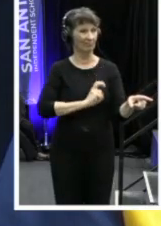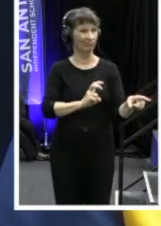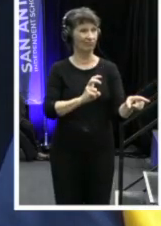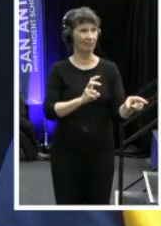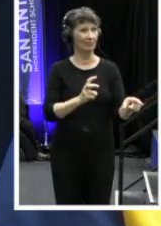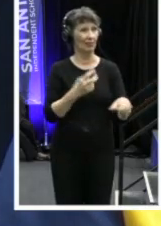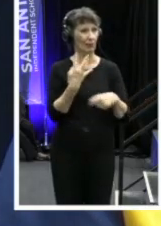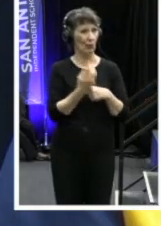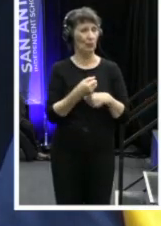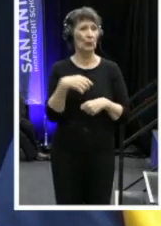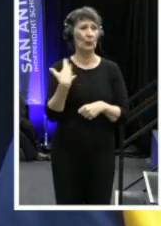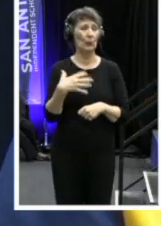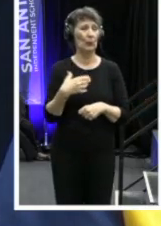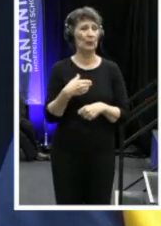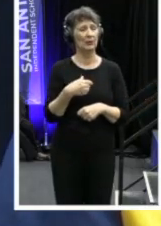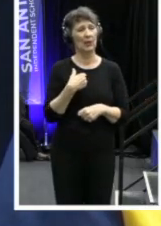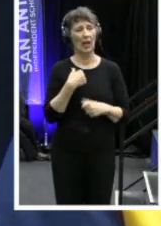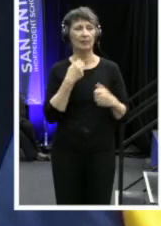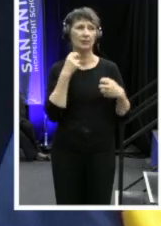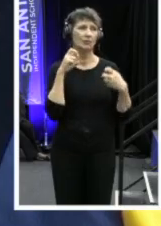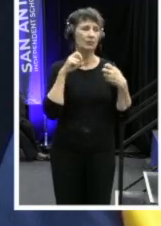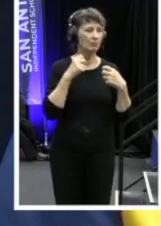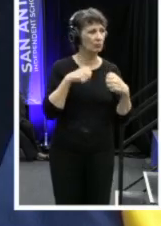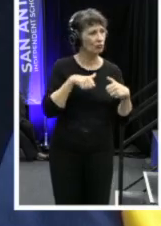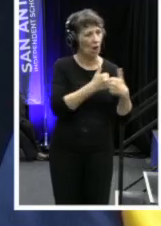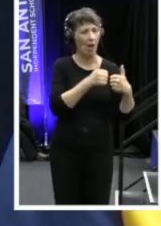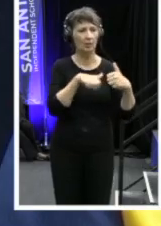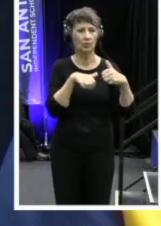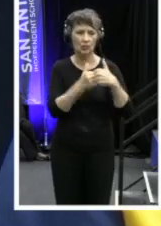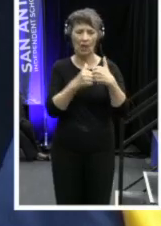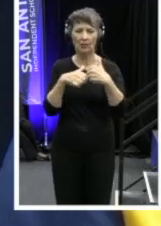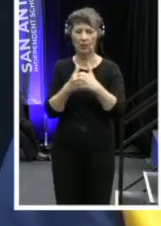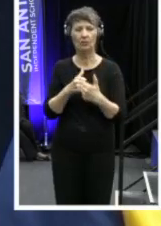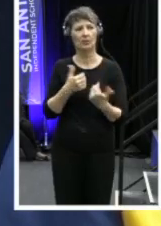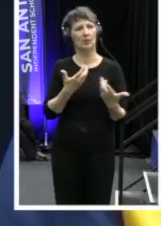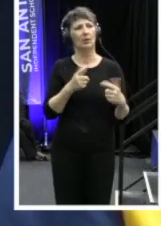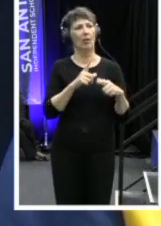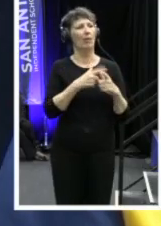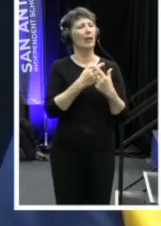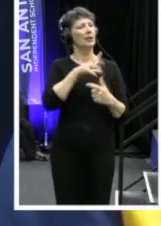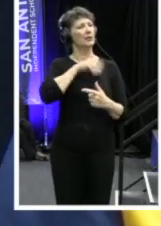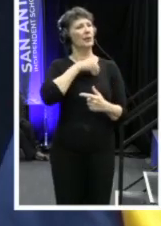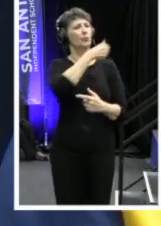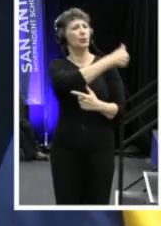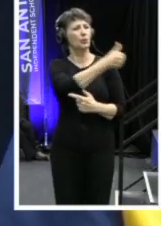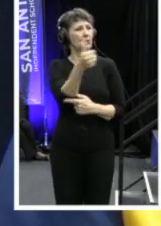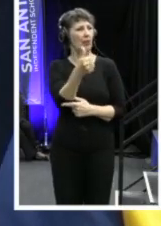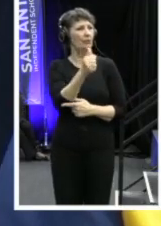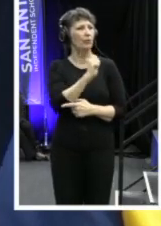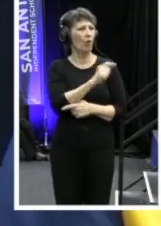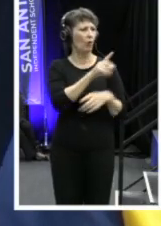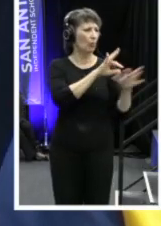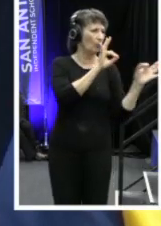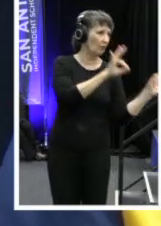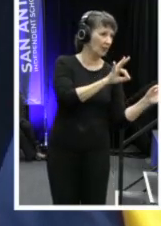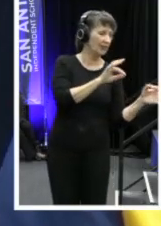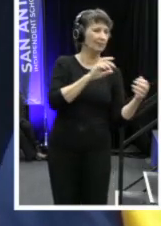The journey of facing challenge after challenge while learning to accept yourself in all of your perfection and